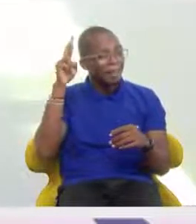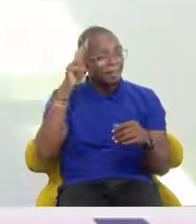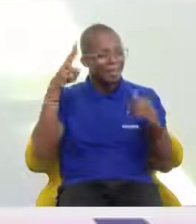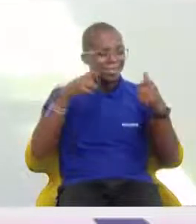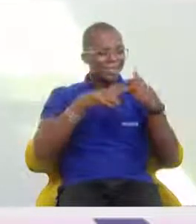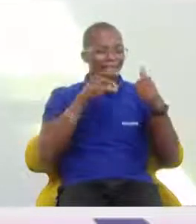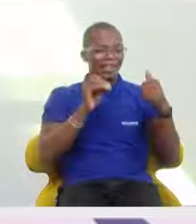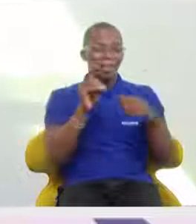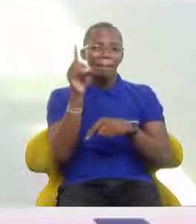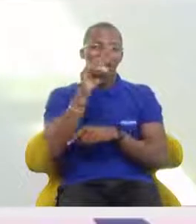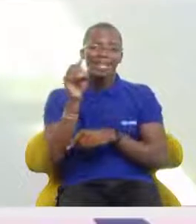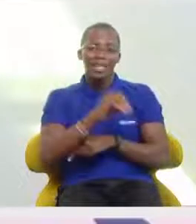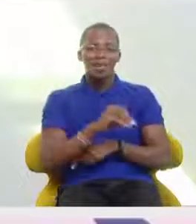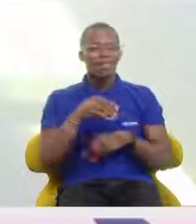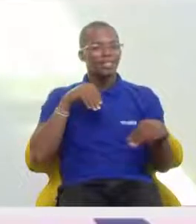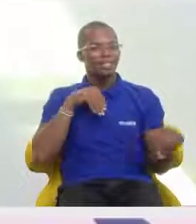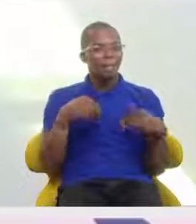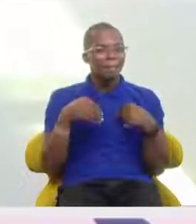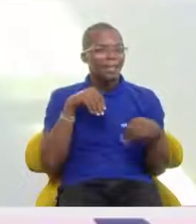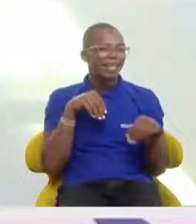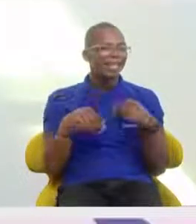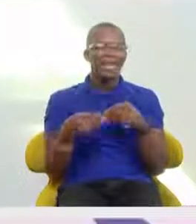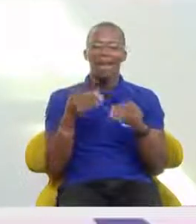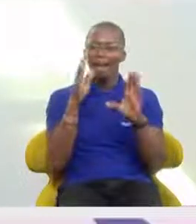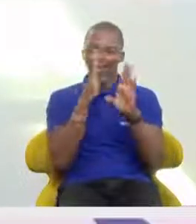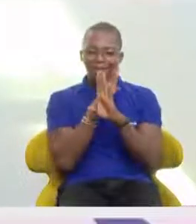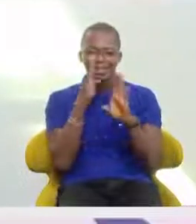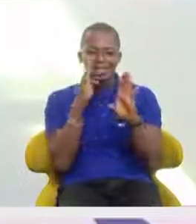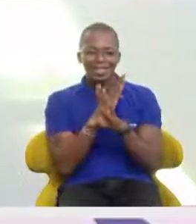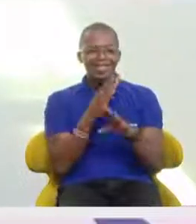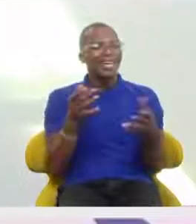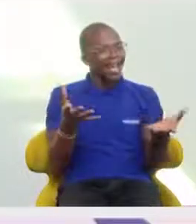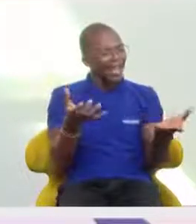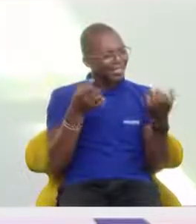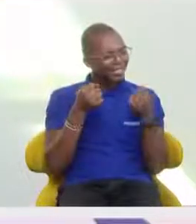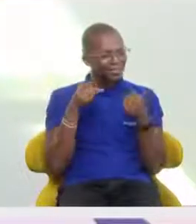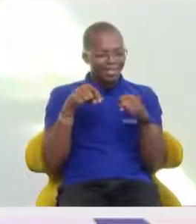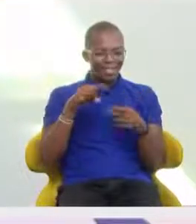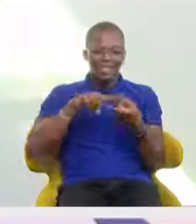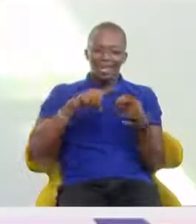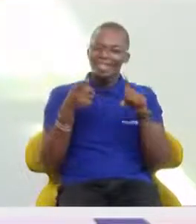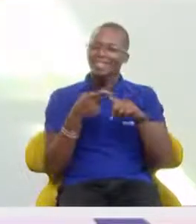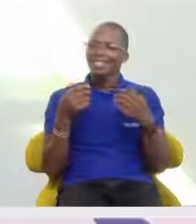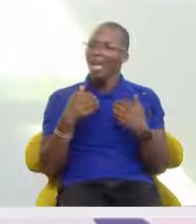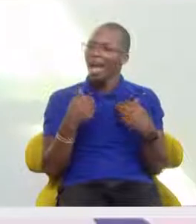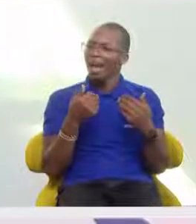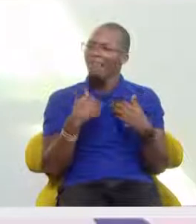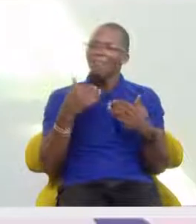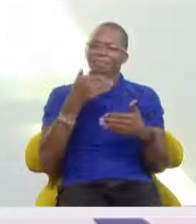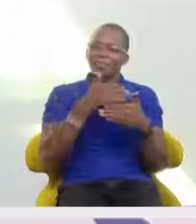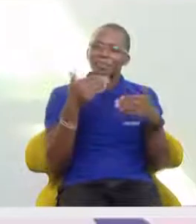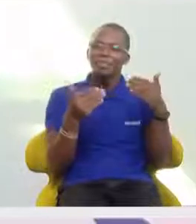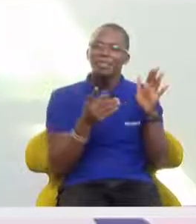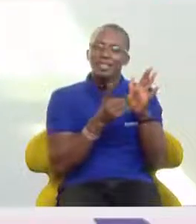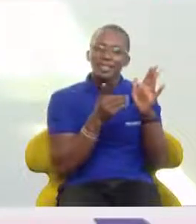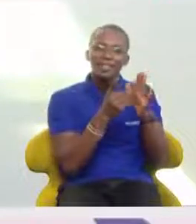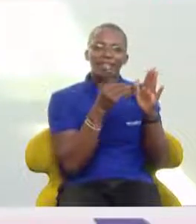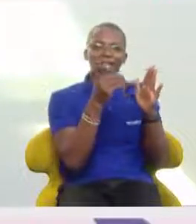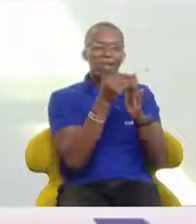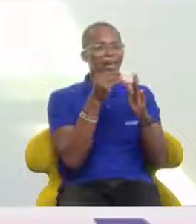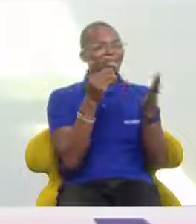of Standards, ICT Authority of Kenya, National Council for People with Disabilities, G3 ICT,